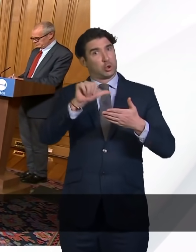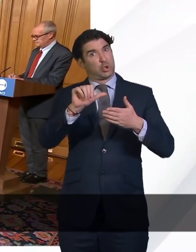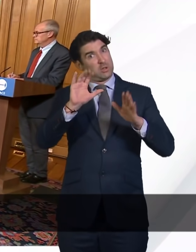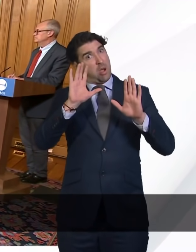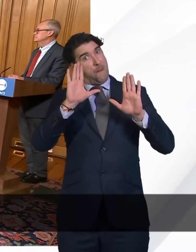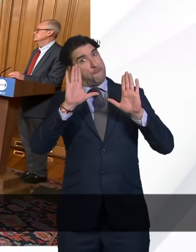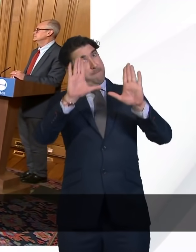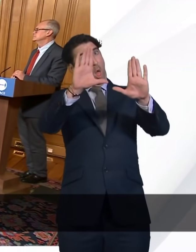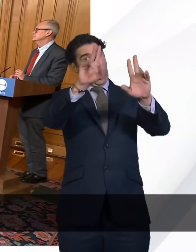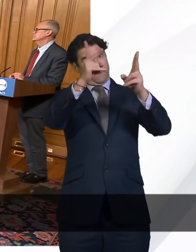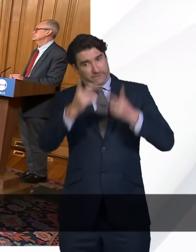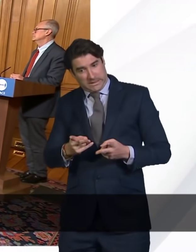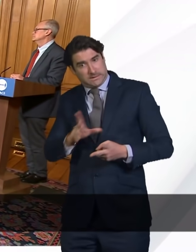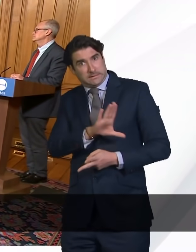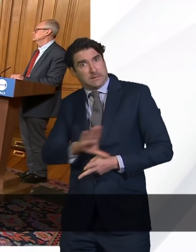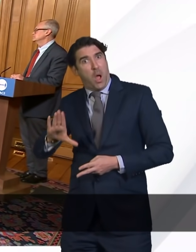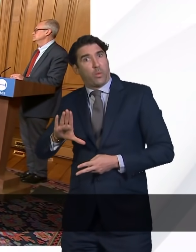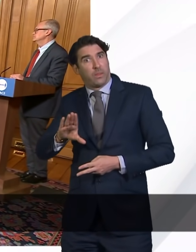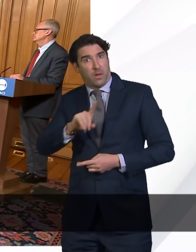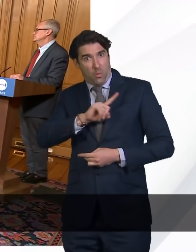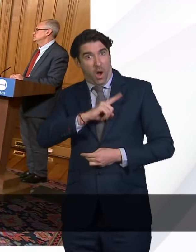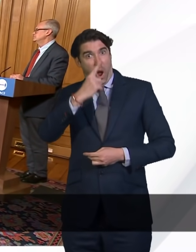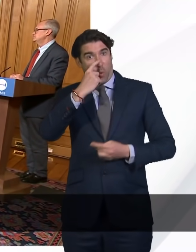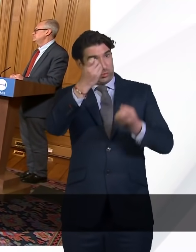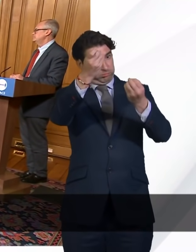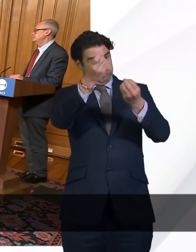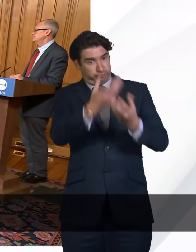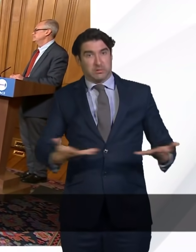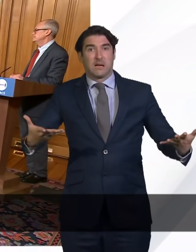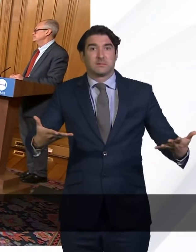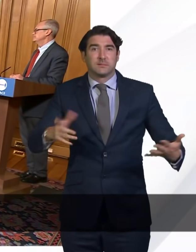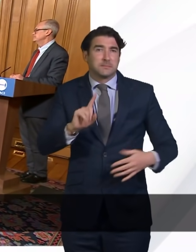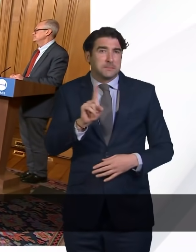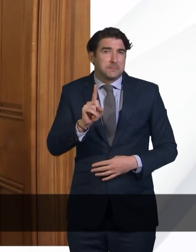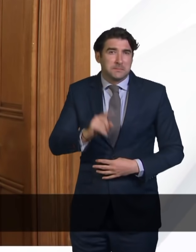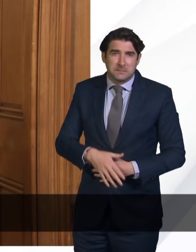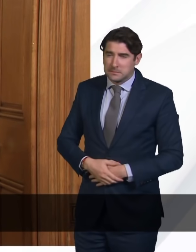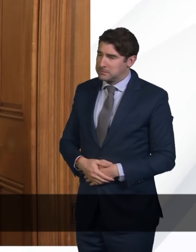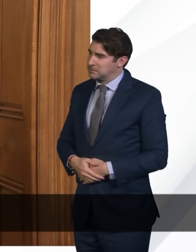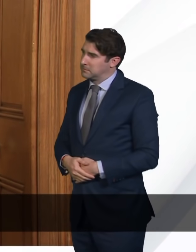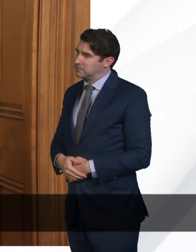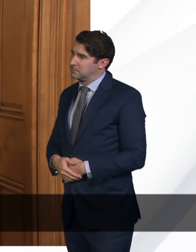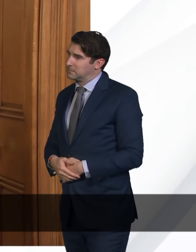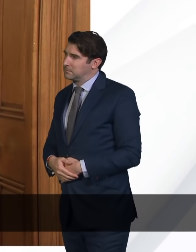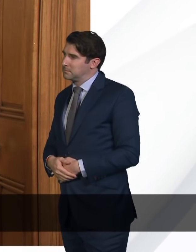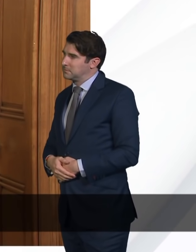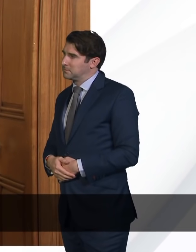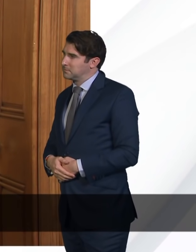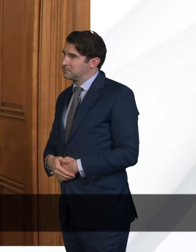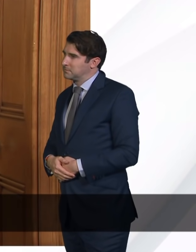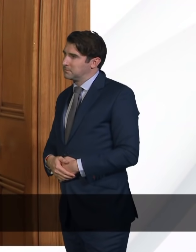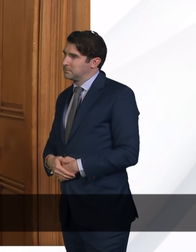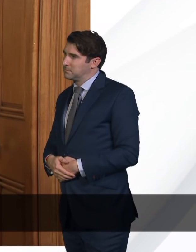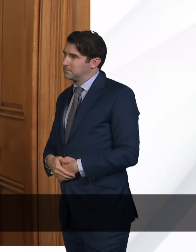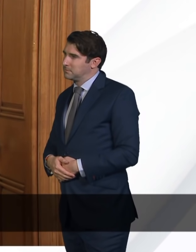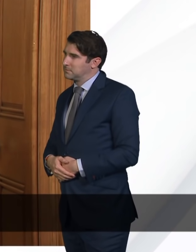go at the second point there, Chris? What we want to do is just stamp out